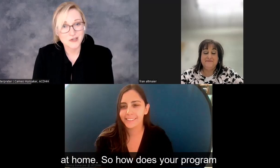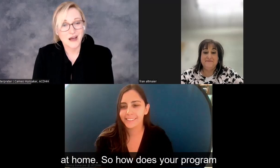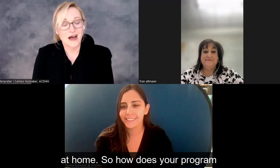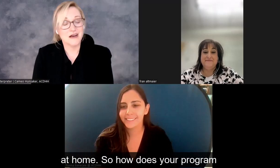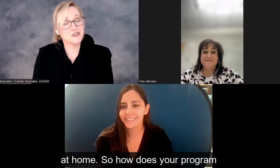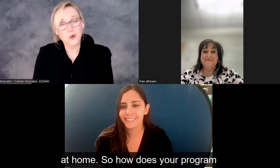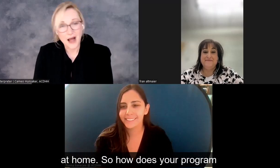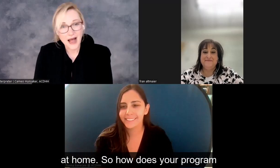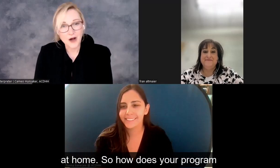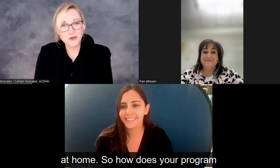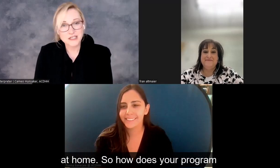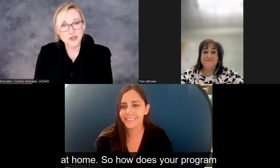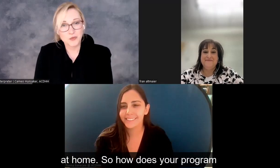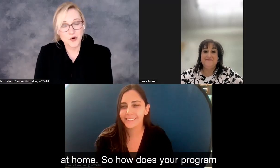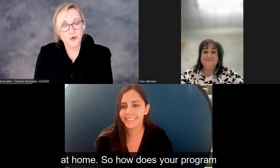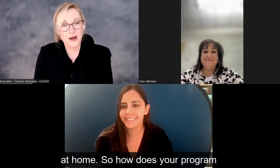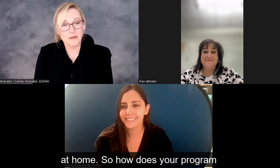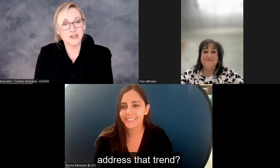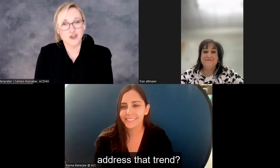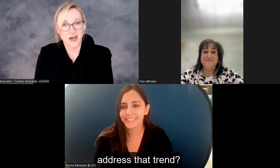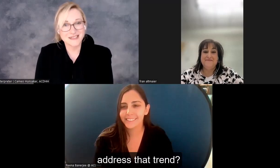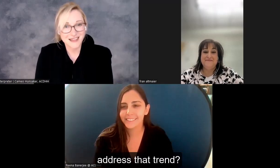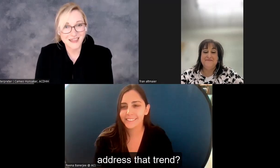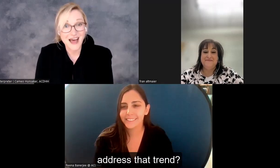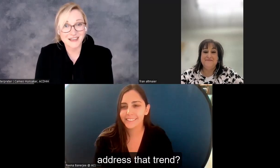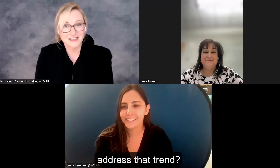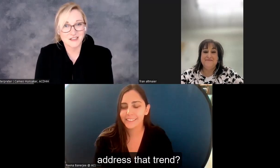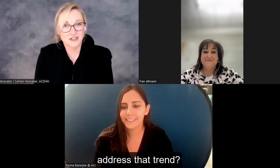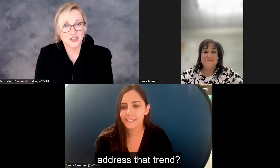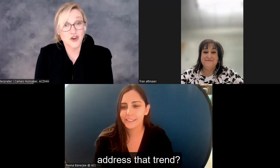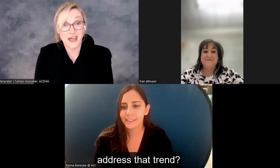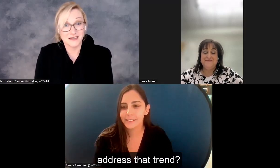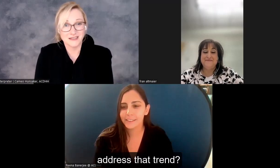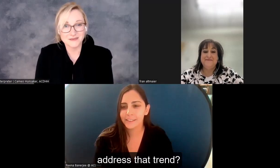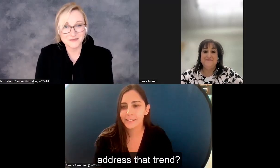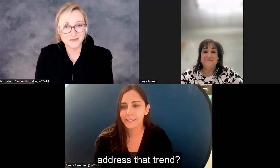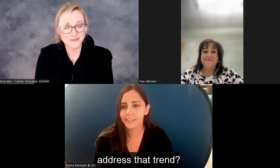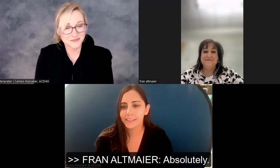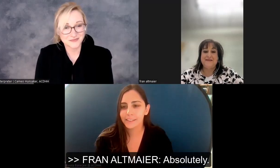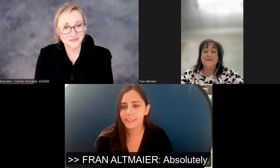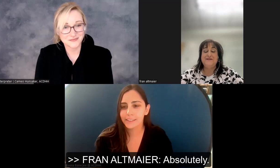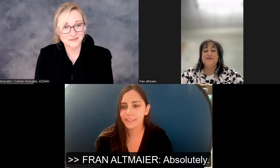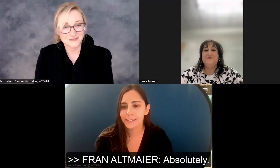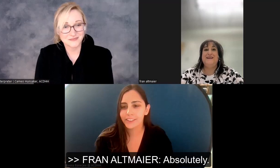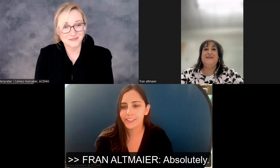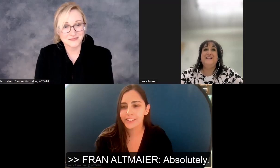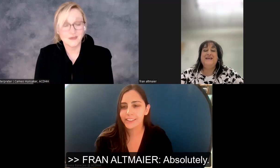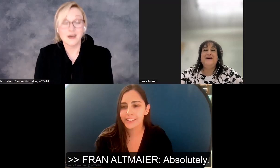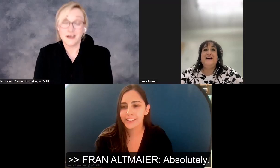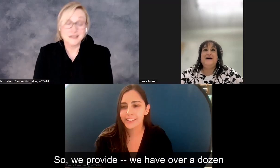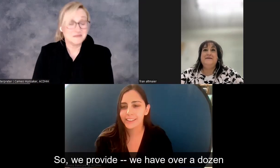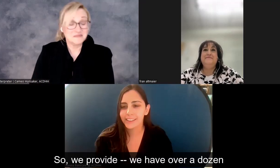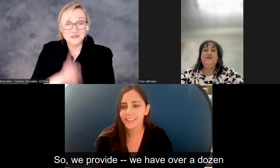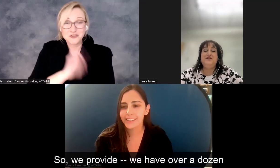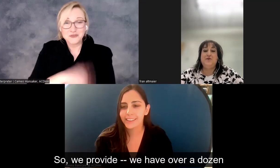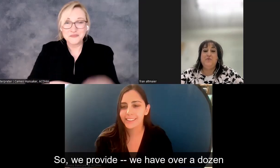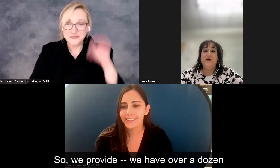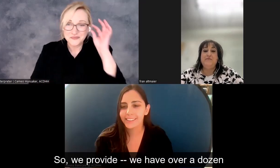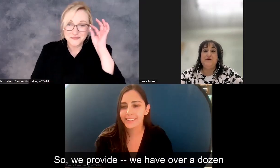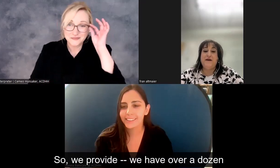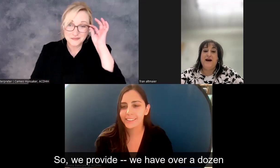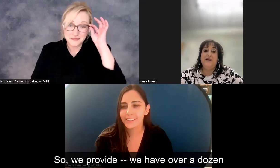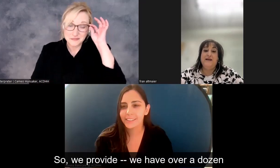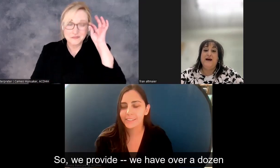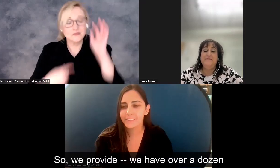home. So how does your program address that trend? Absolutely. So